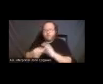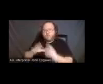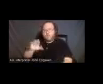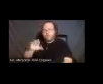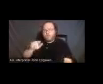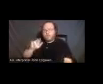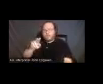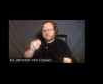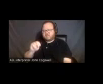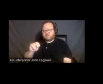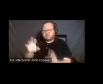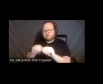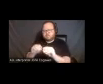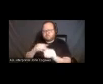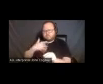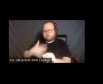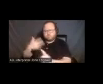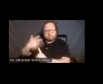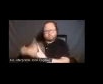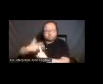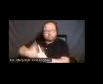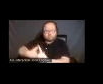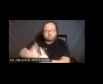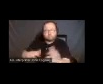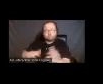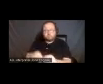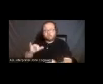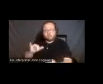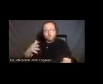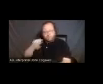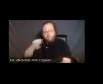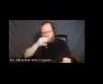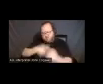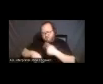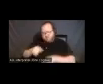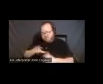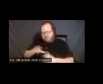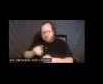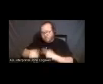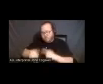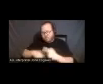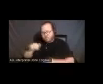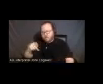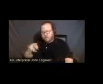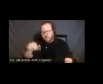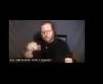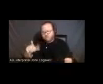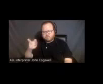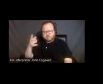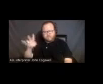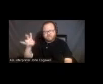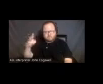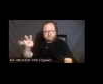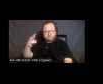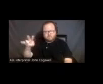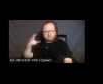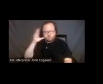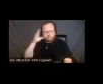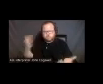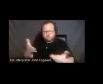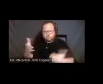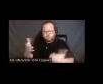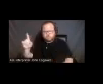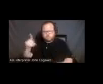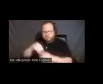that we have quarterly. Our upcoming meeting will take place April 17th. And it's going to be here in